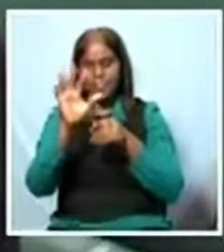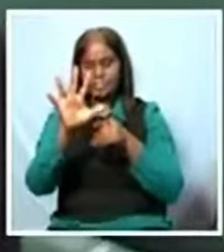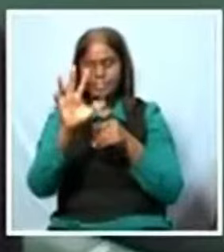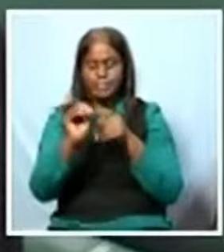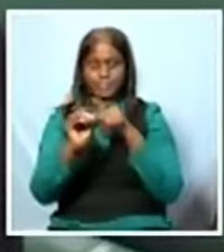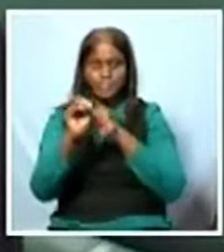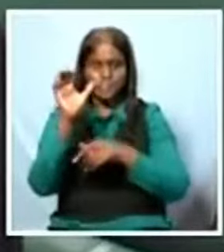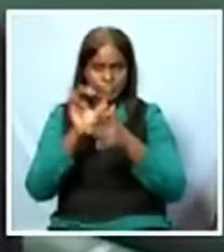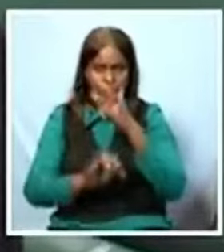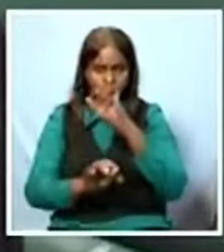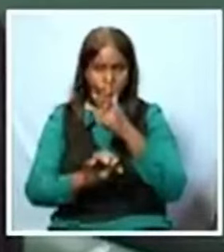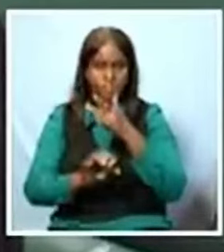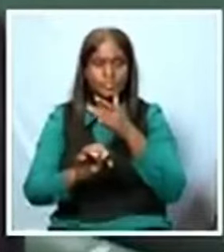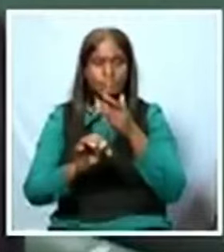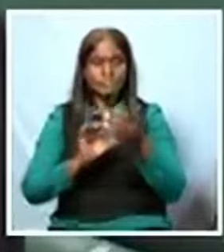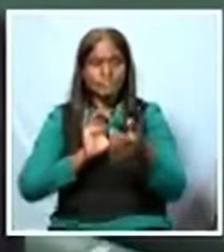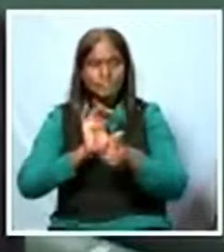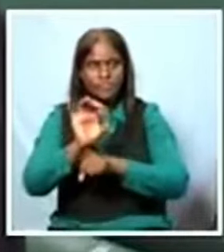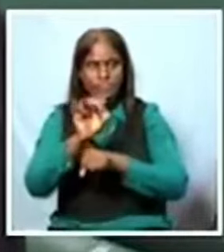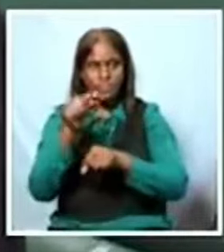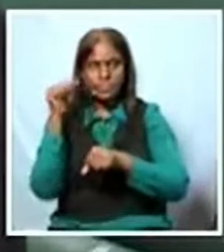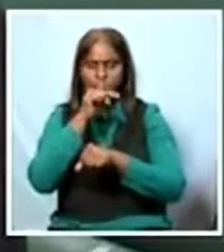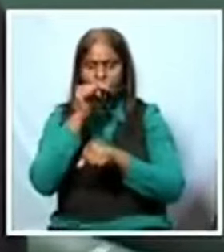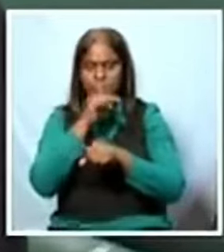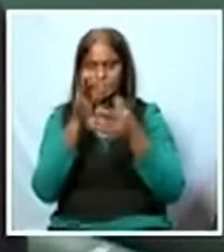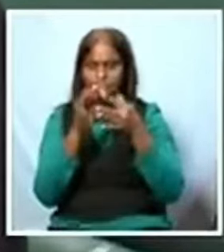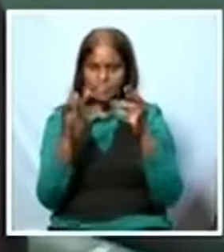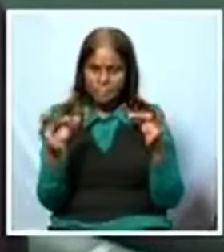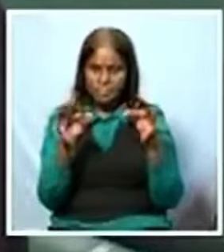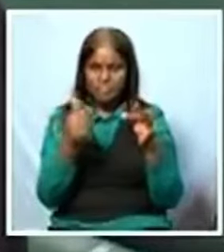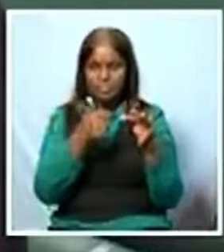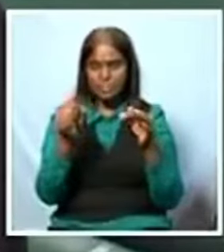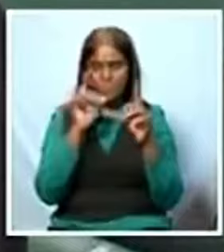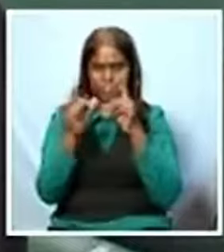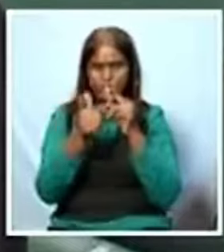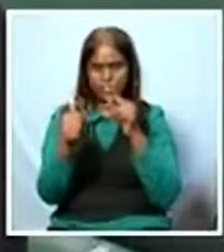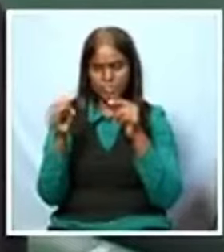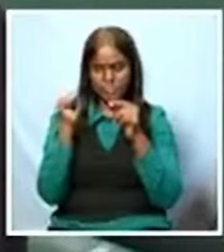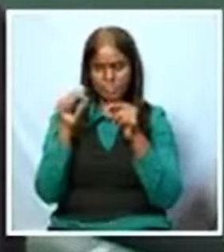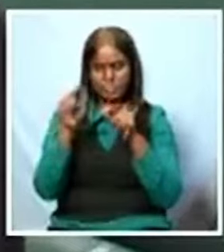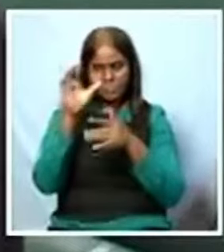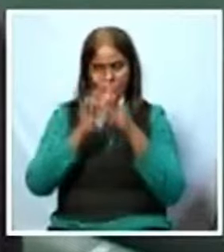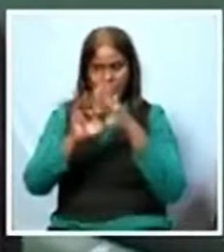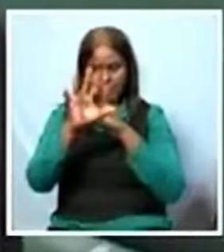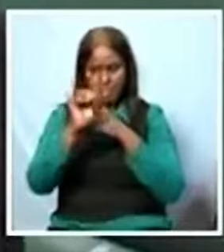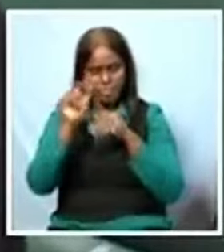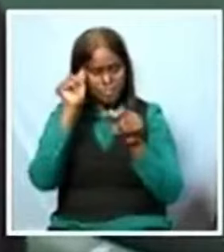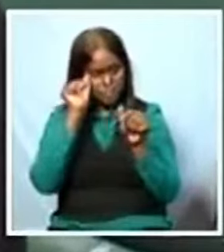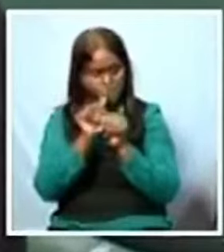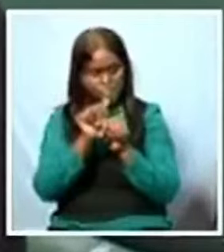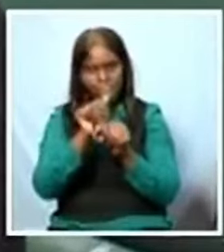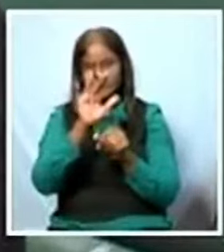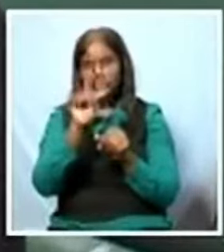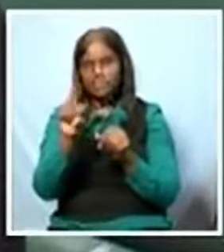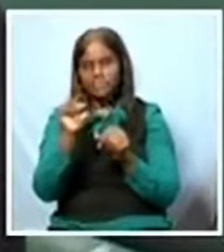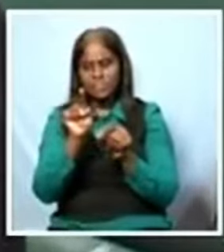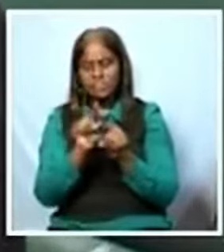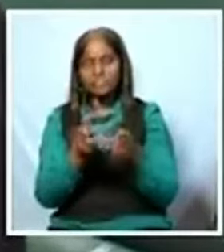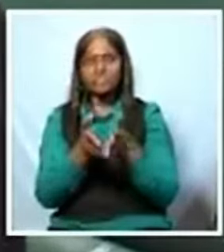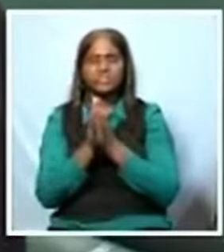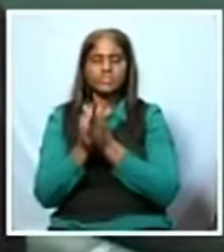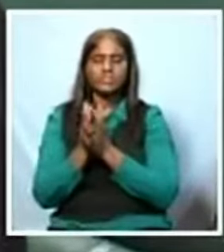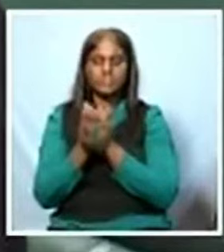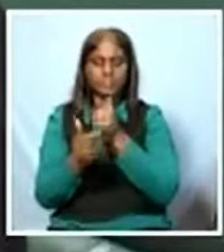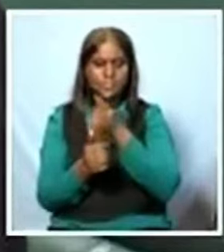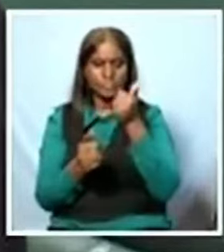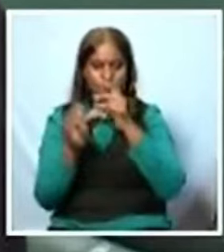50, false or misleading statement. Any debate, any objection? Clause 50 is agreed to. Clause 51, appeals.